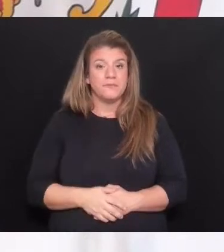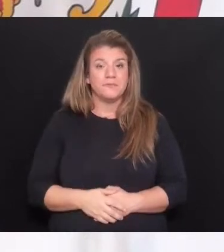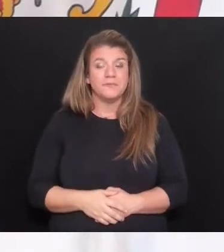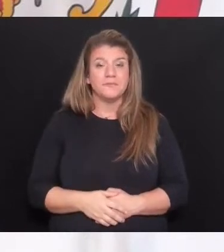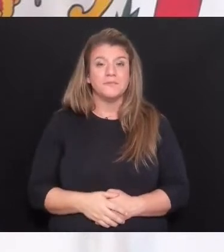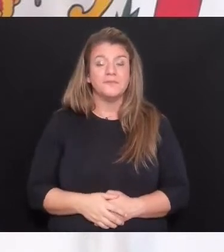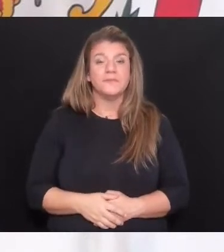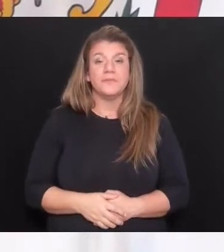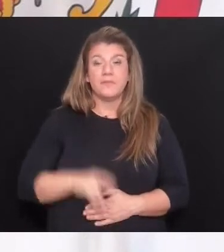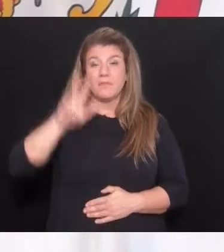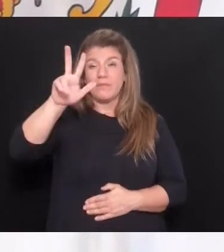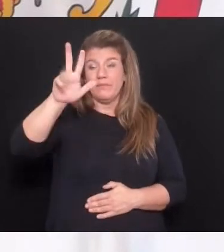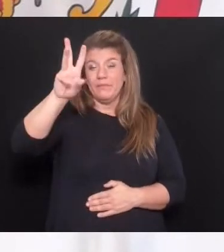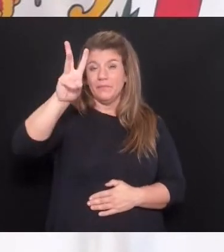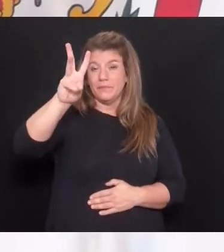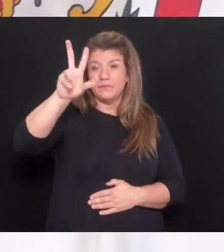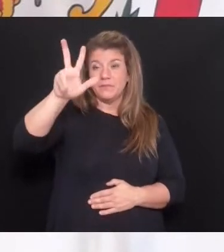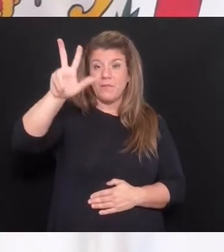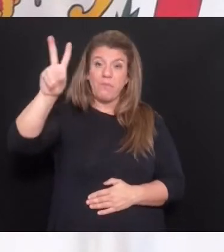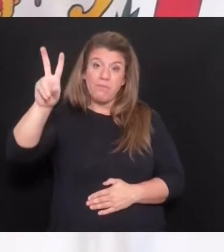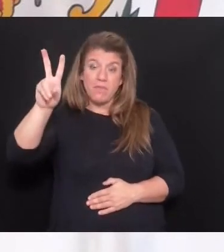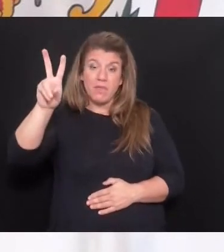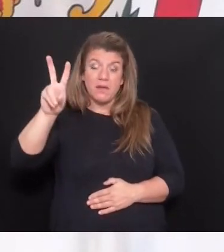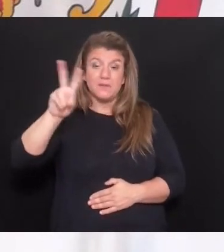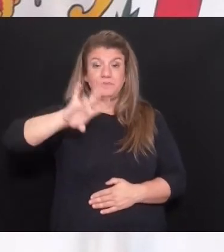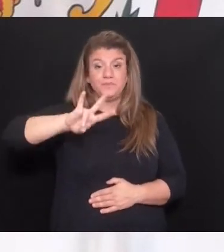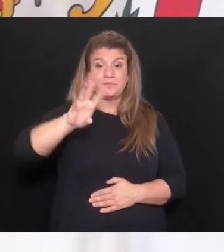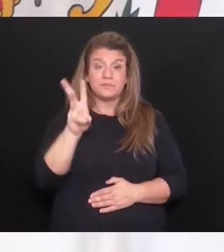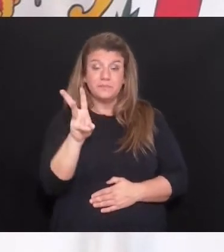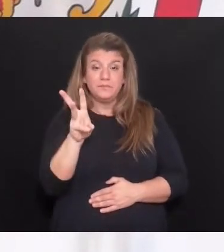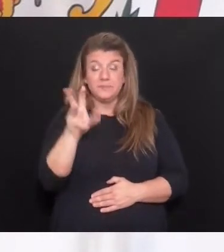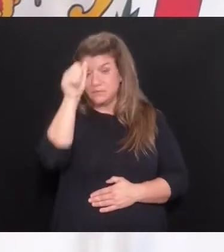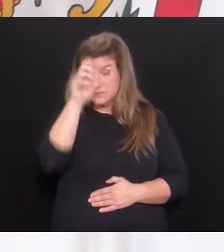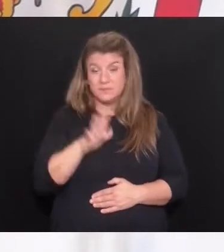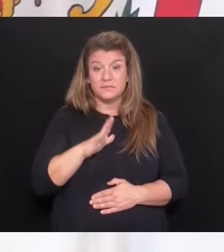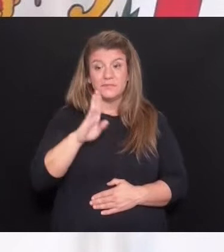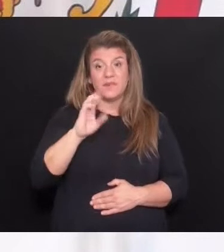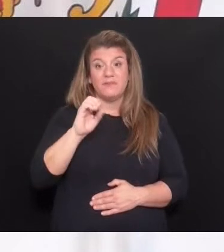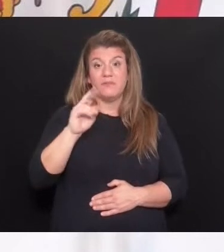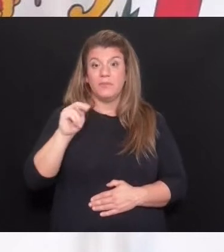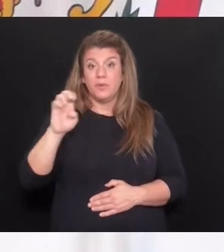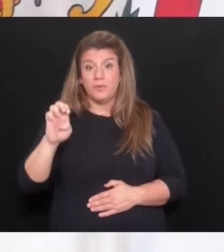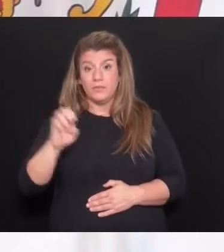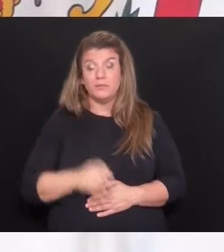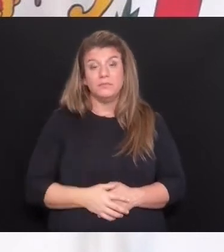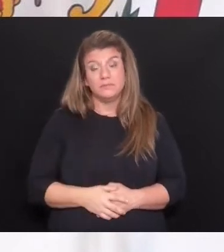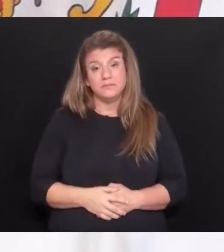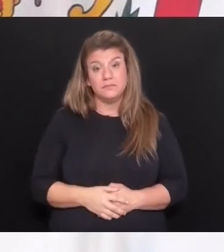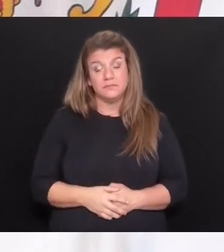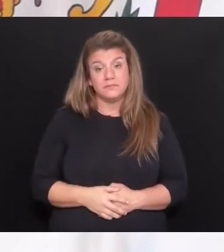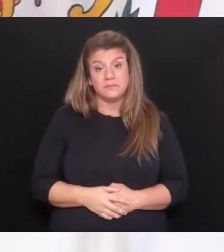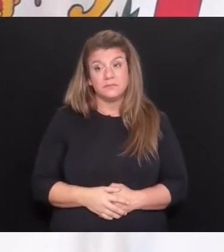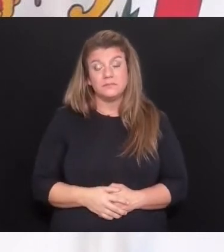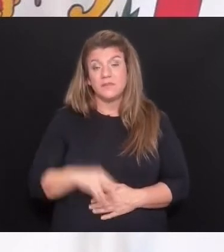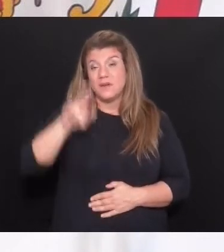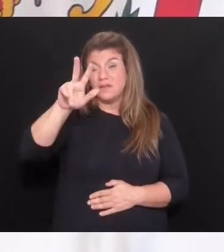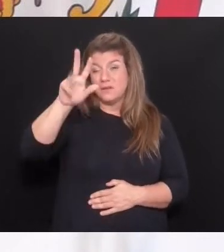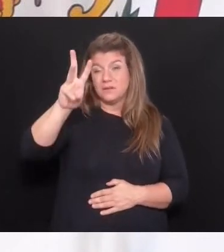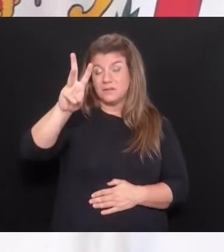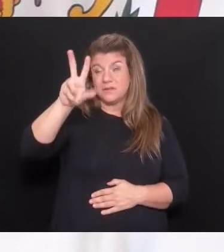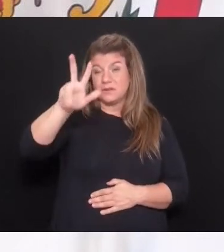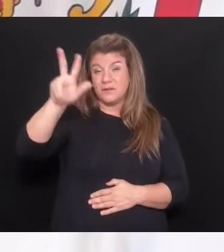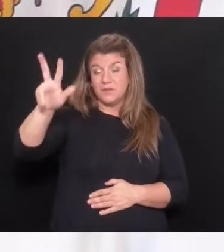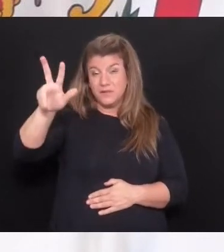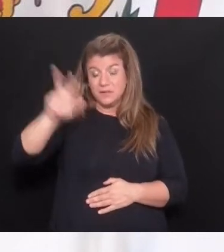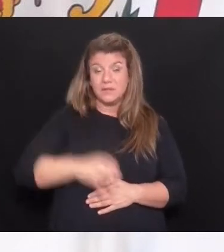The 3,632nd death is a 76-year-old male from Boone County. The